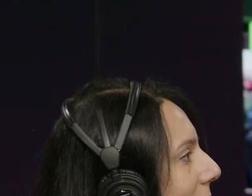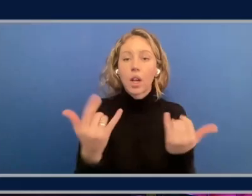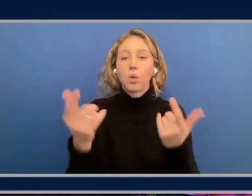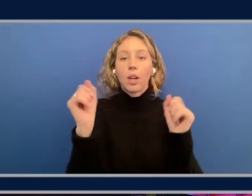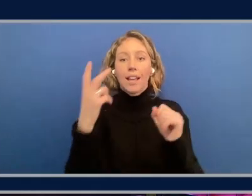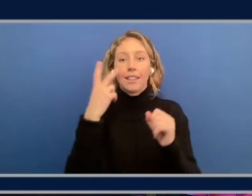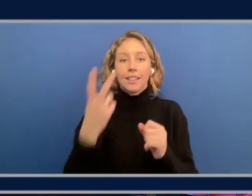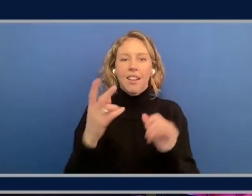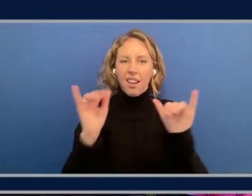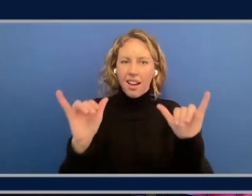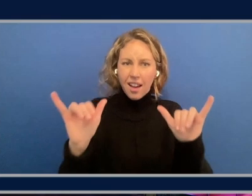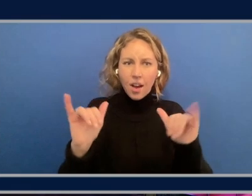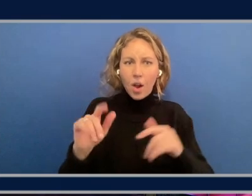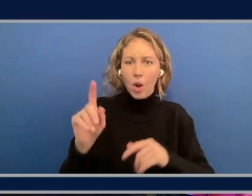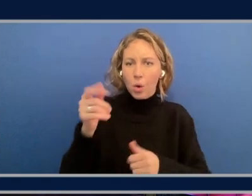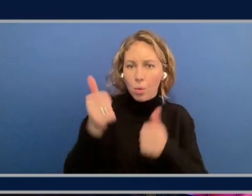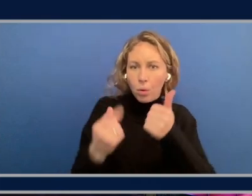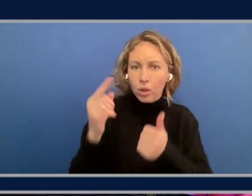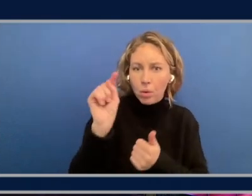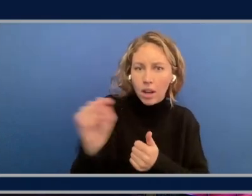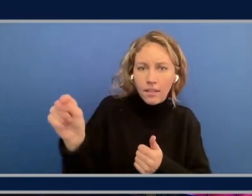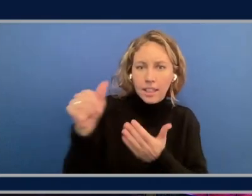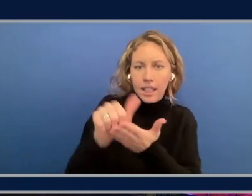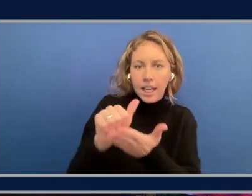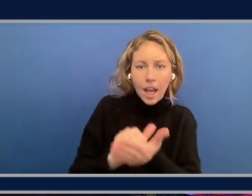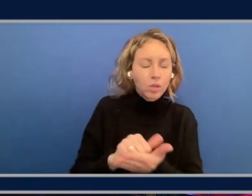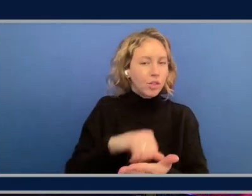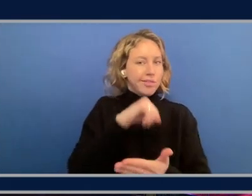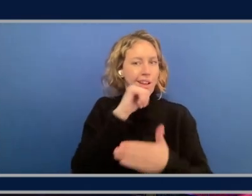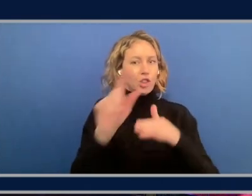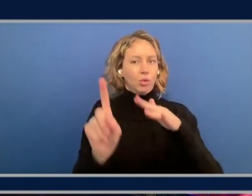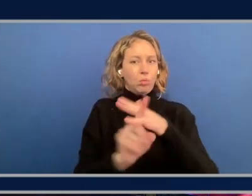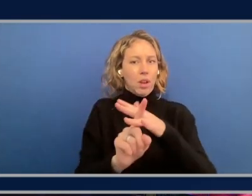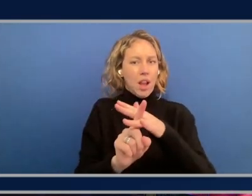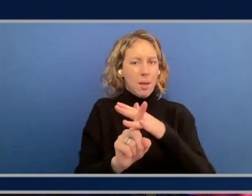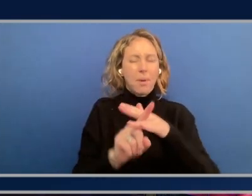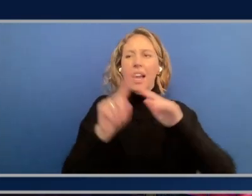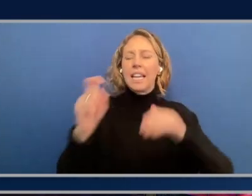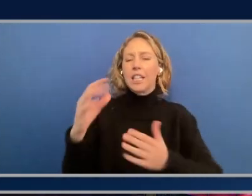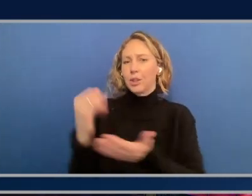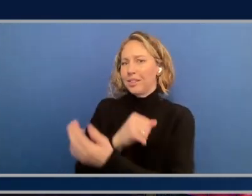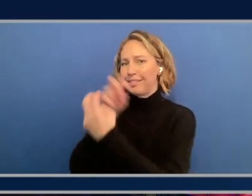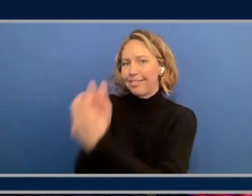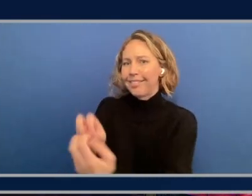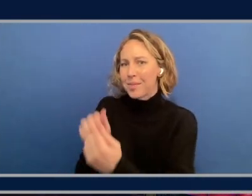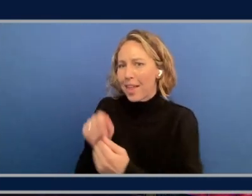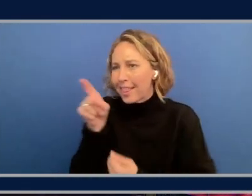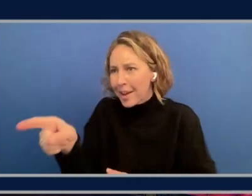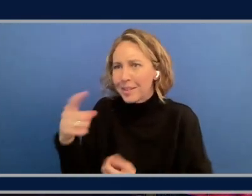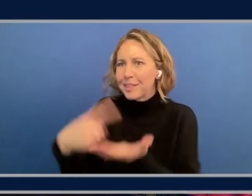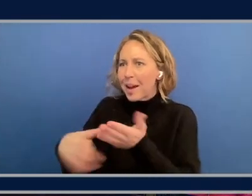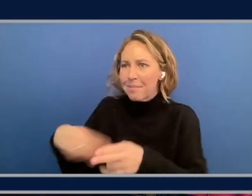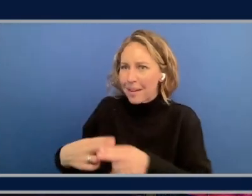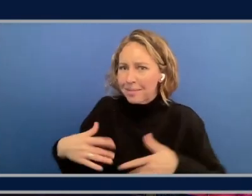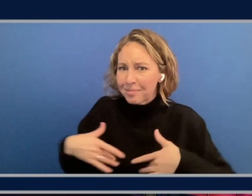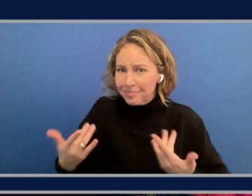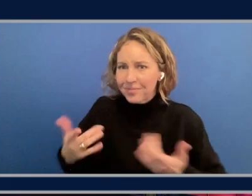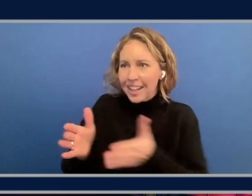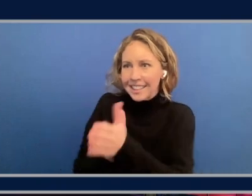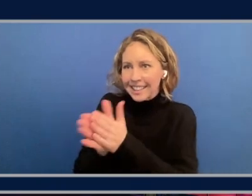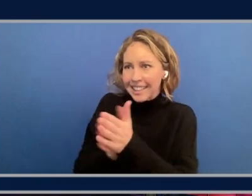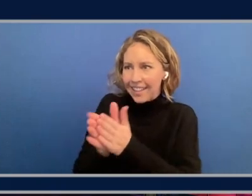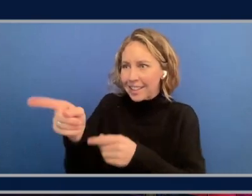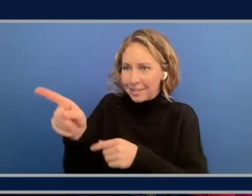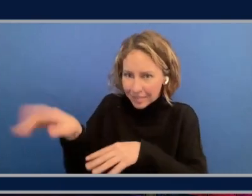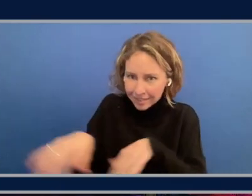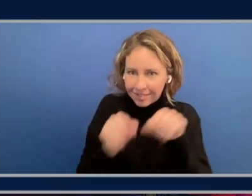minute, which ones of these accounts potentially are not showing up there that I need to have a conversation with. Exactly, How do yeah. I incentivize them? Right? Yeah, What and- can